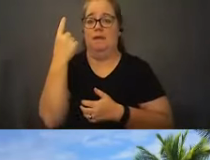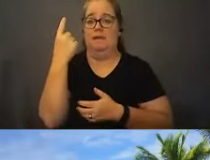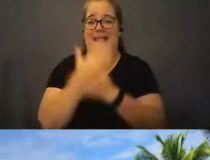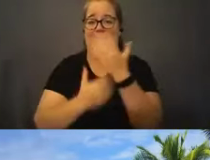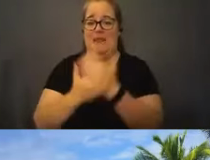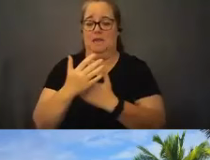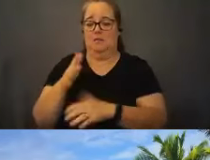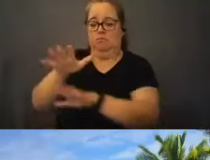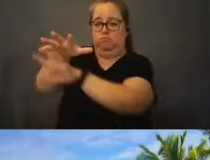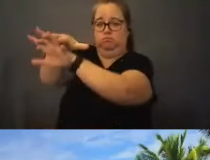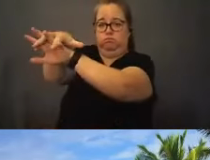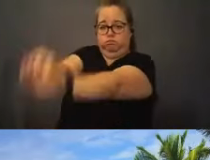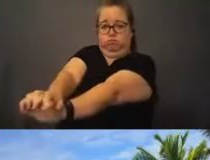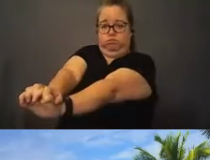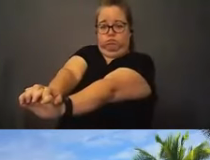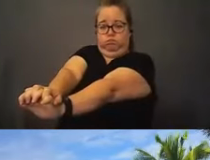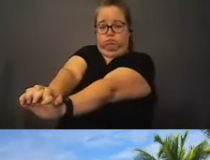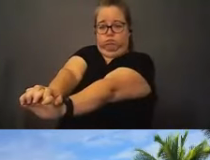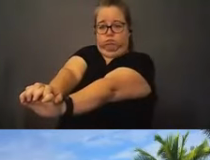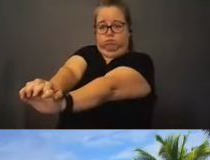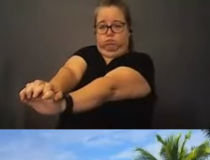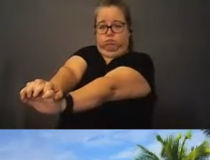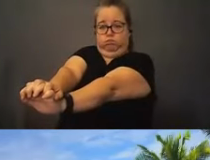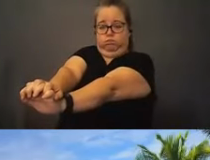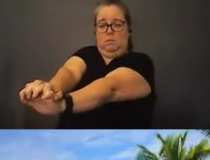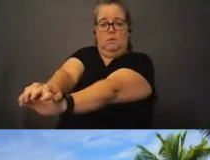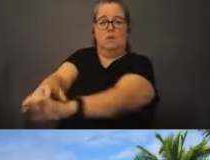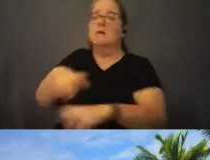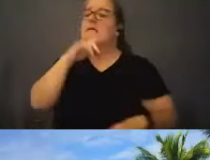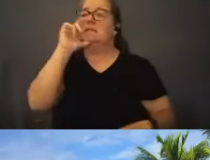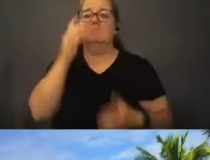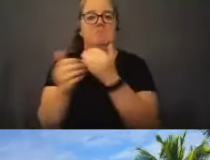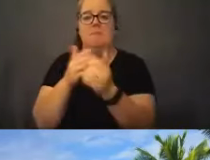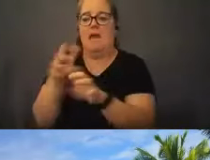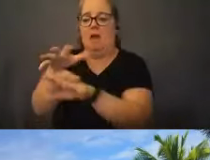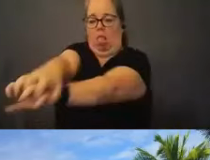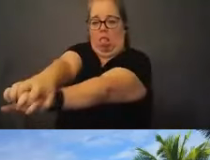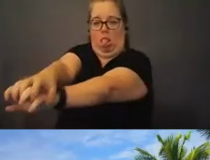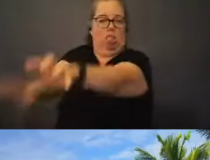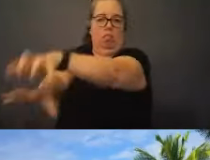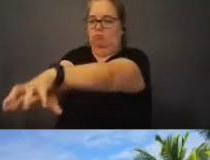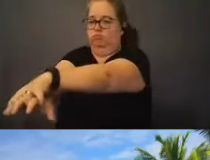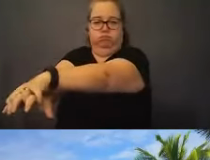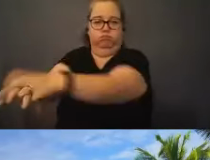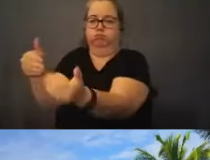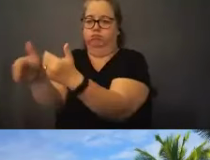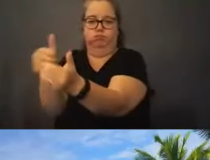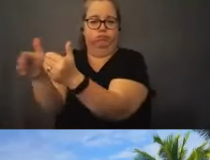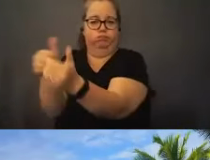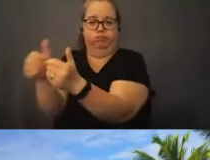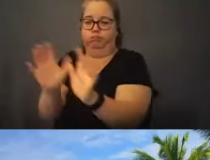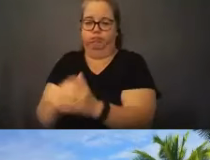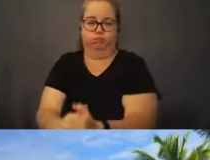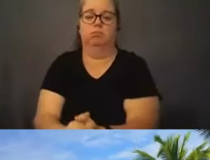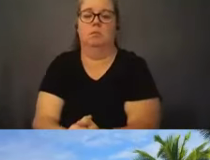other and lace the fingers. It doesn't matter which hand is on top of the other,